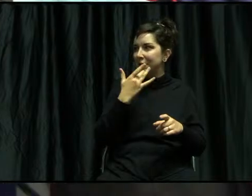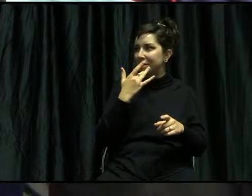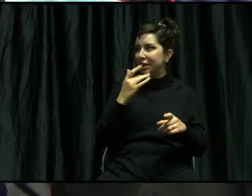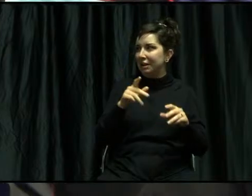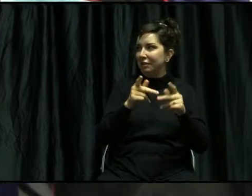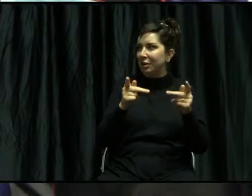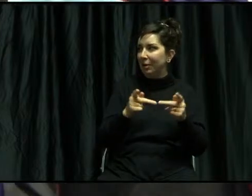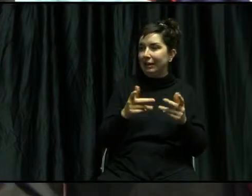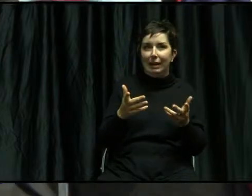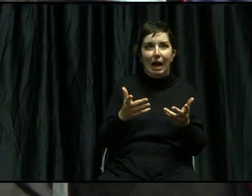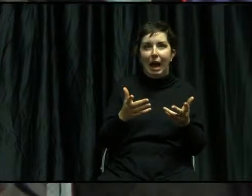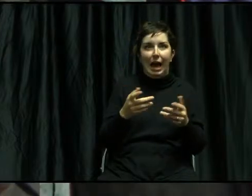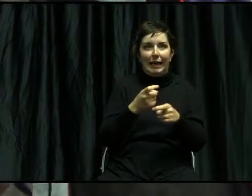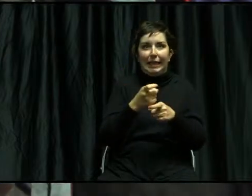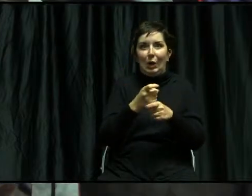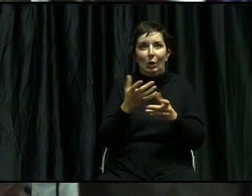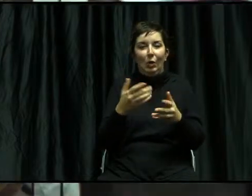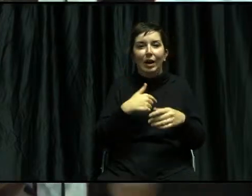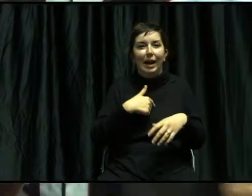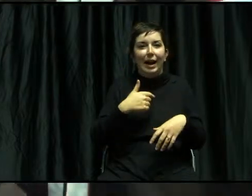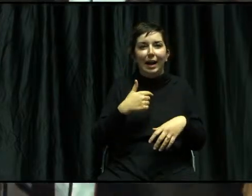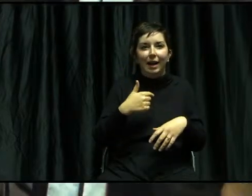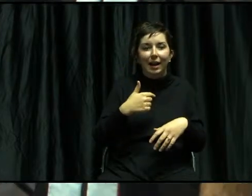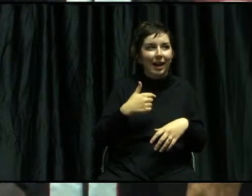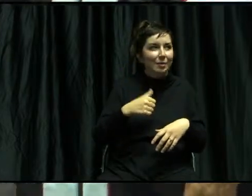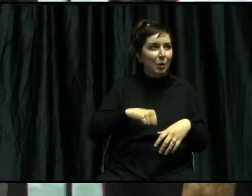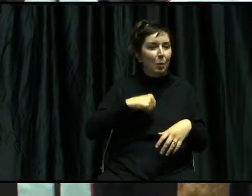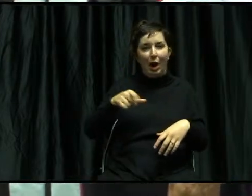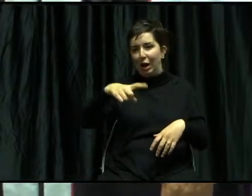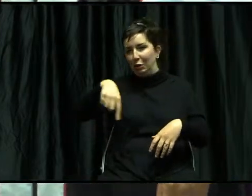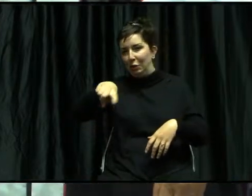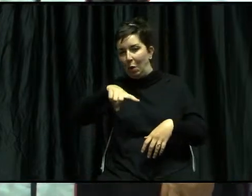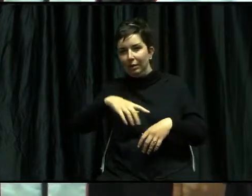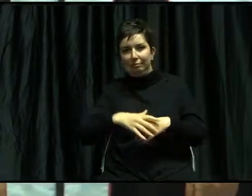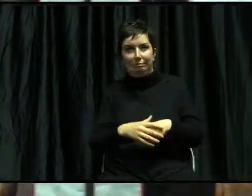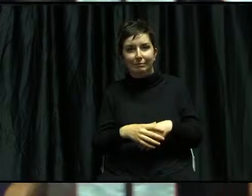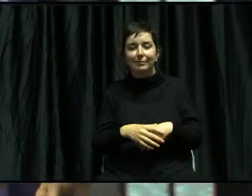favorite institutions. There we go. I'm so proud of all of you.